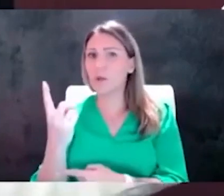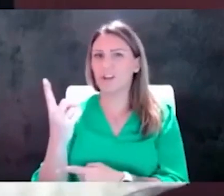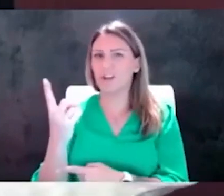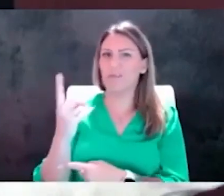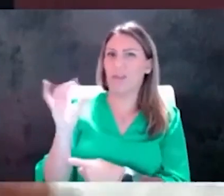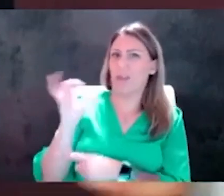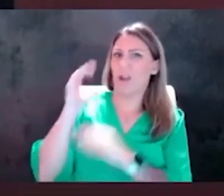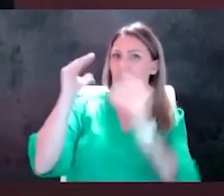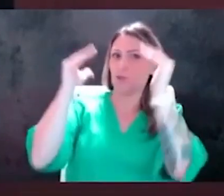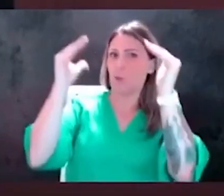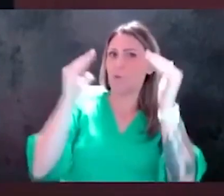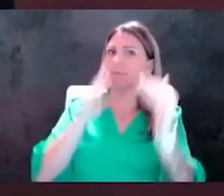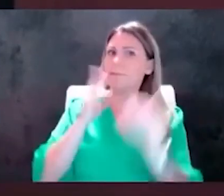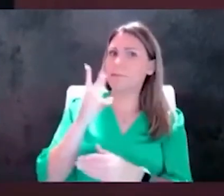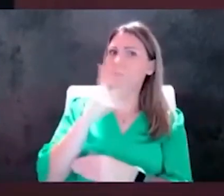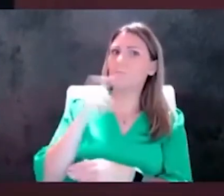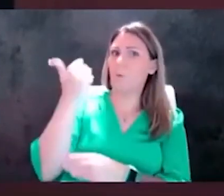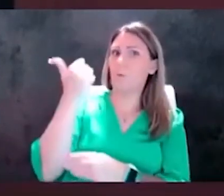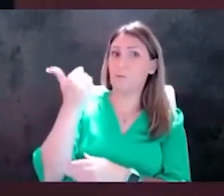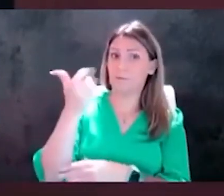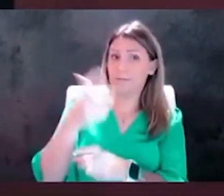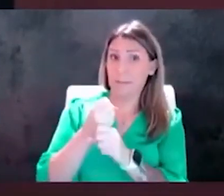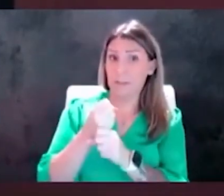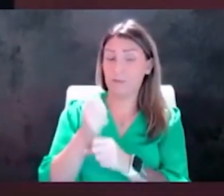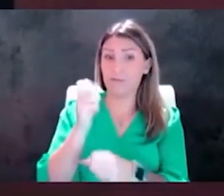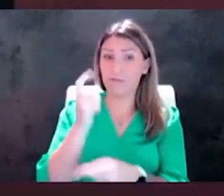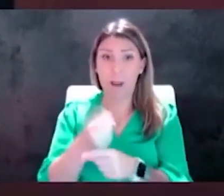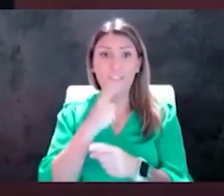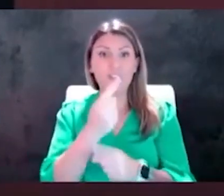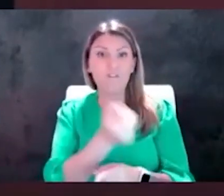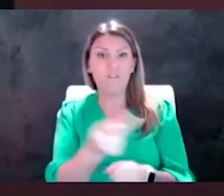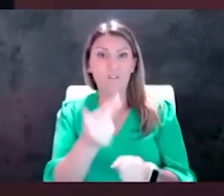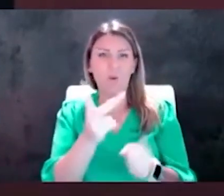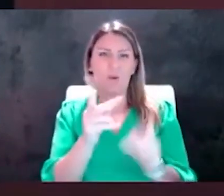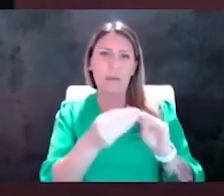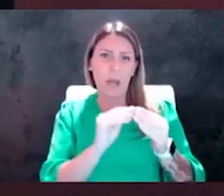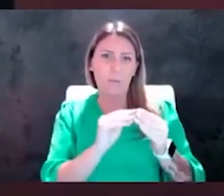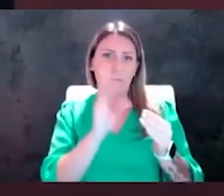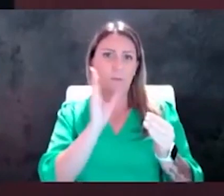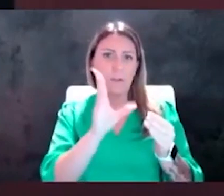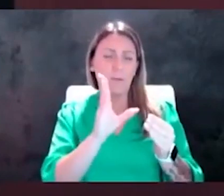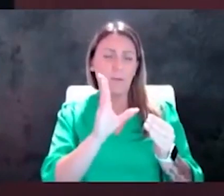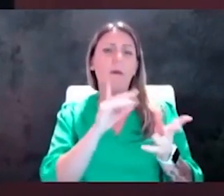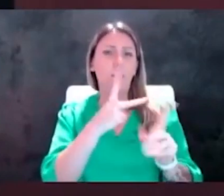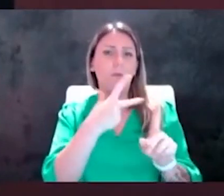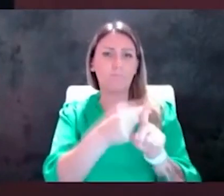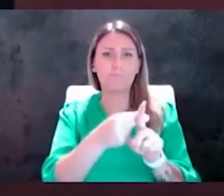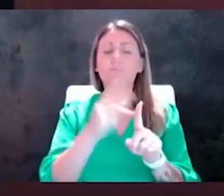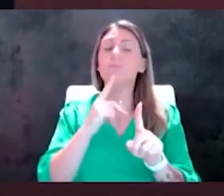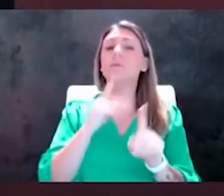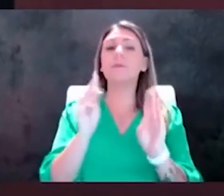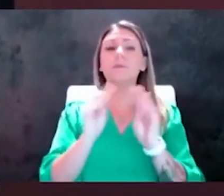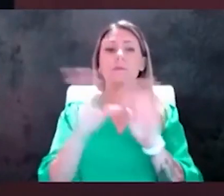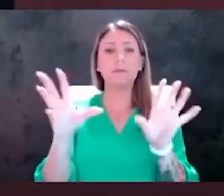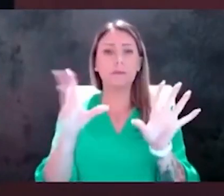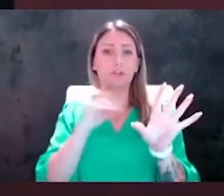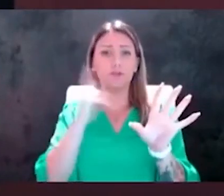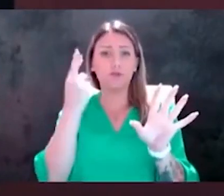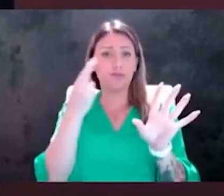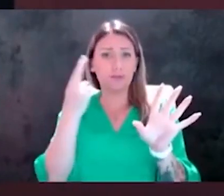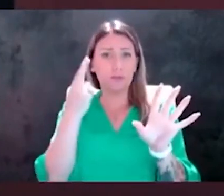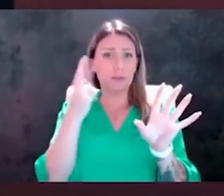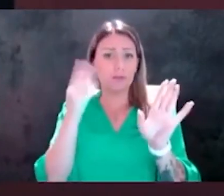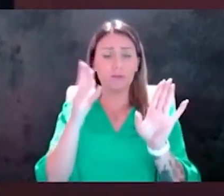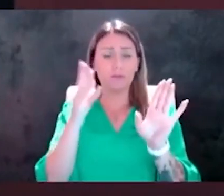older that could get it, right? So you just have fewer numbers. Second of all, it's pretty clear that the reason parents get their kids